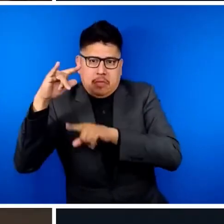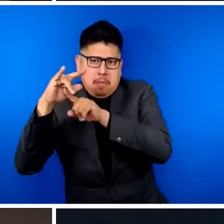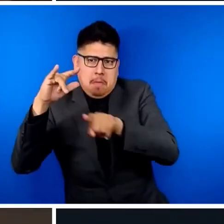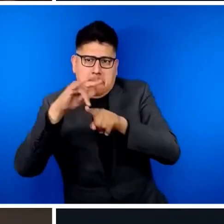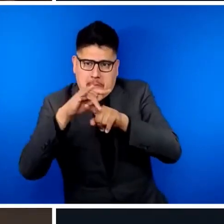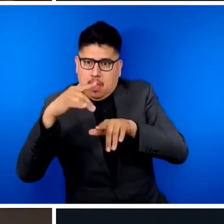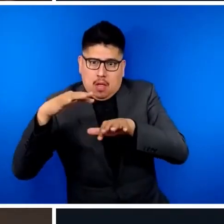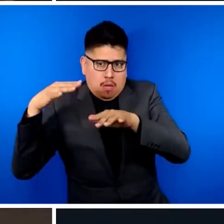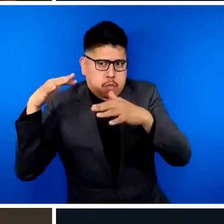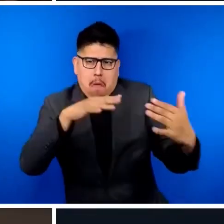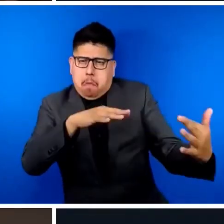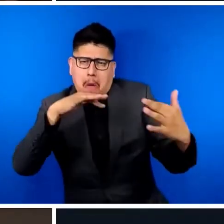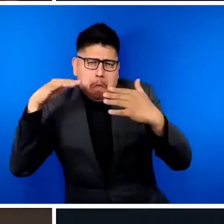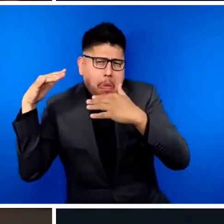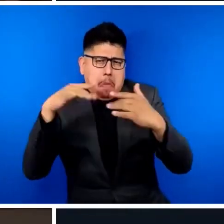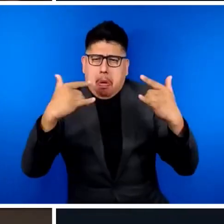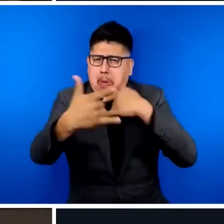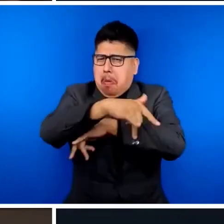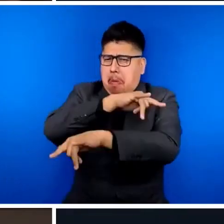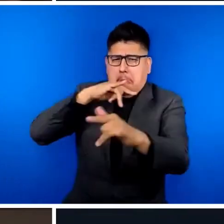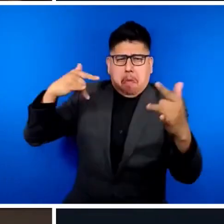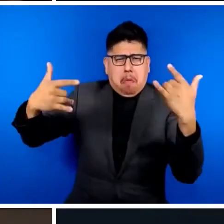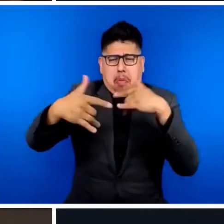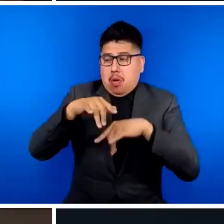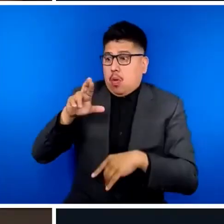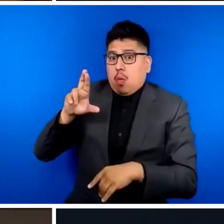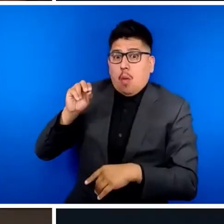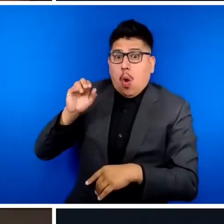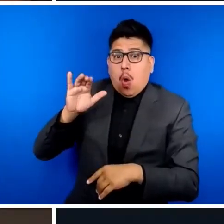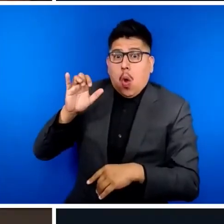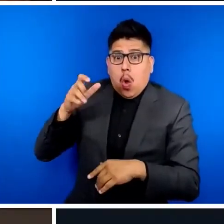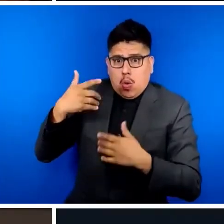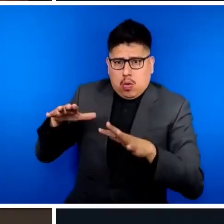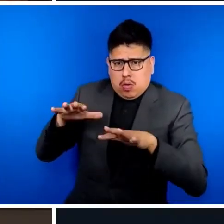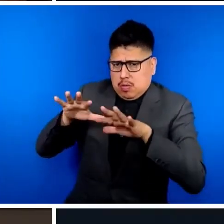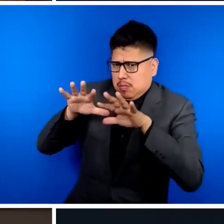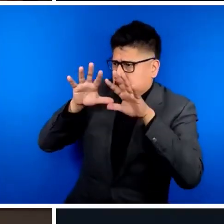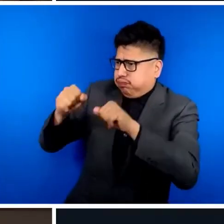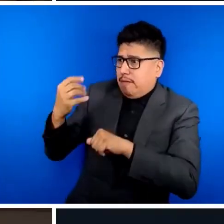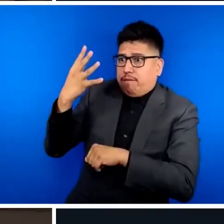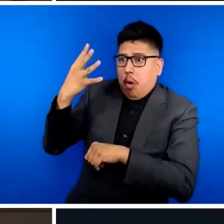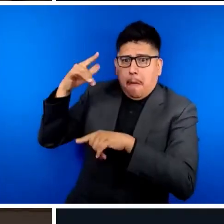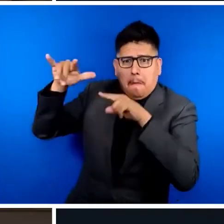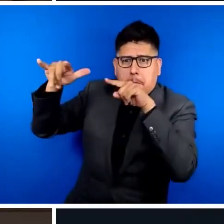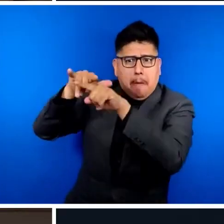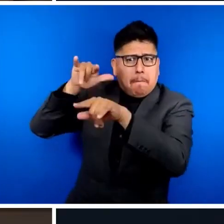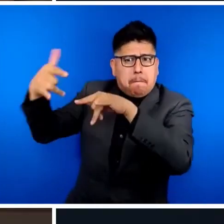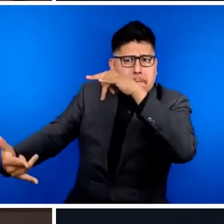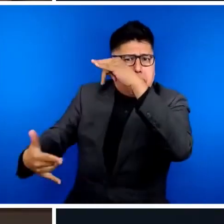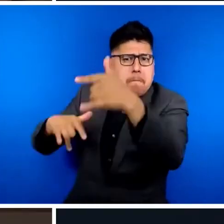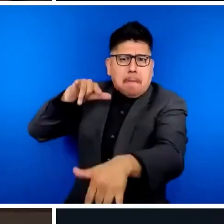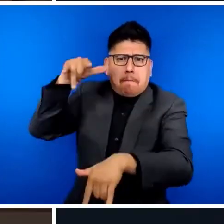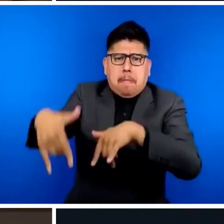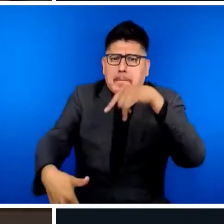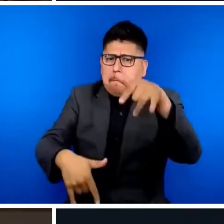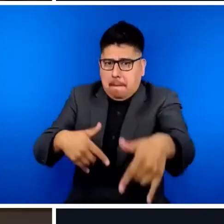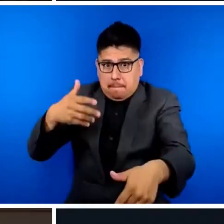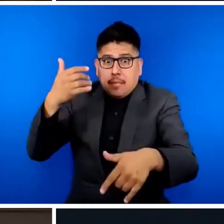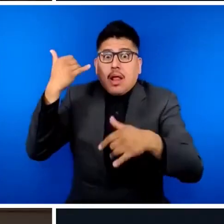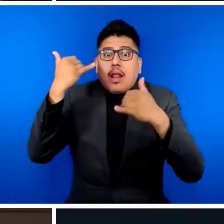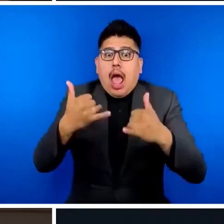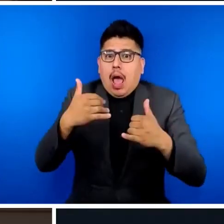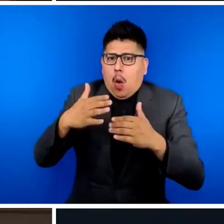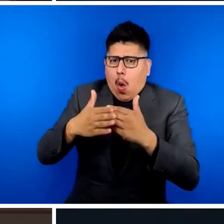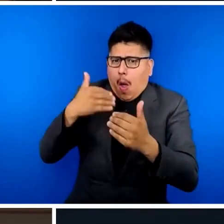outnumbered and outgunned, Royce led the takedown of 4 enemy jets and almost destroyed the others, vanquishing